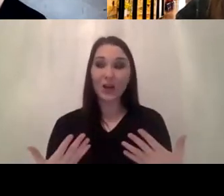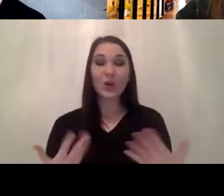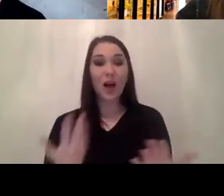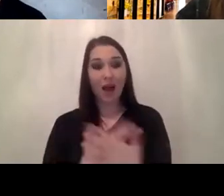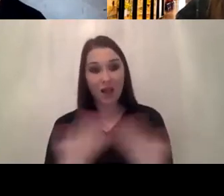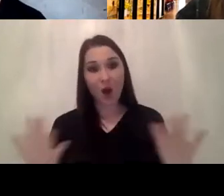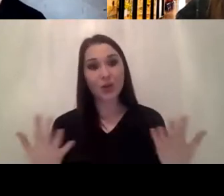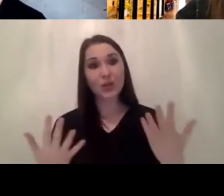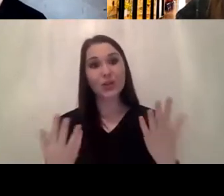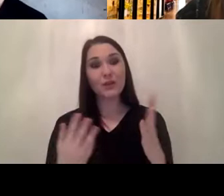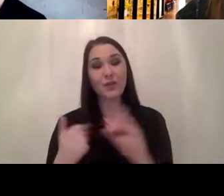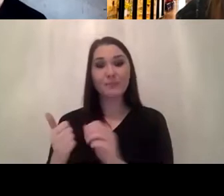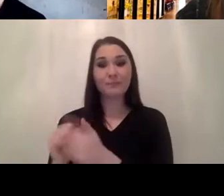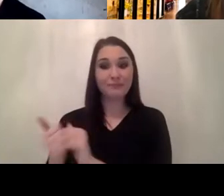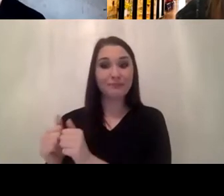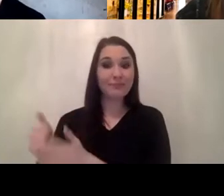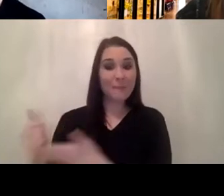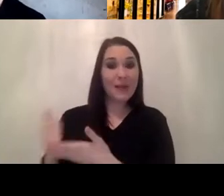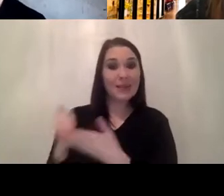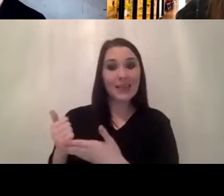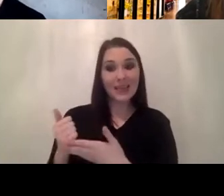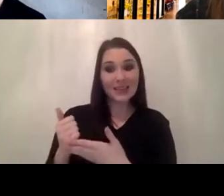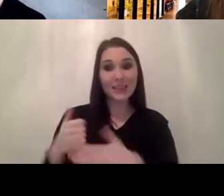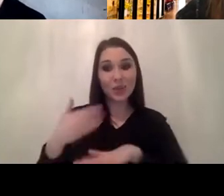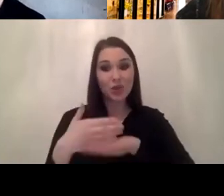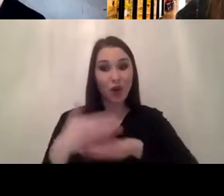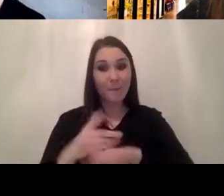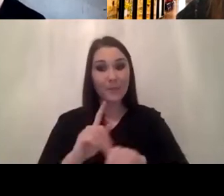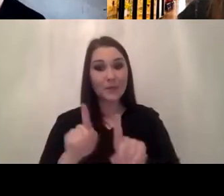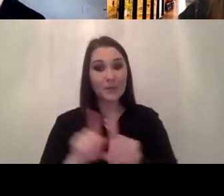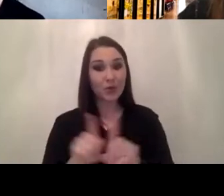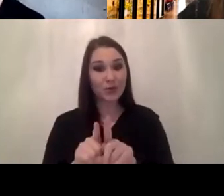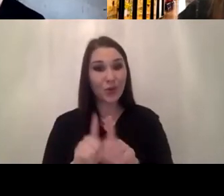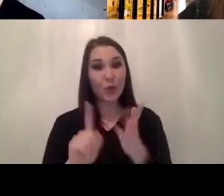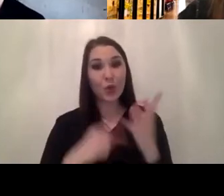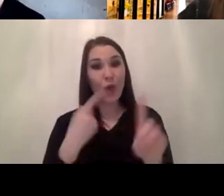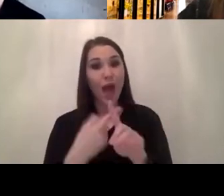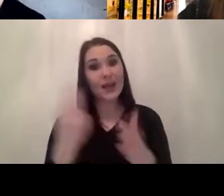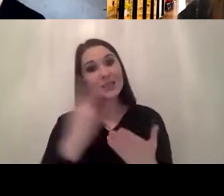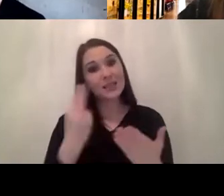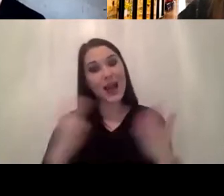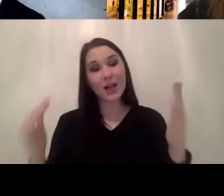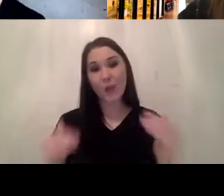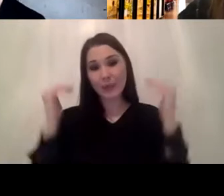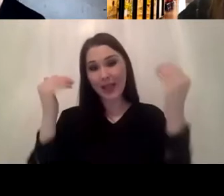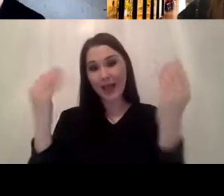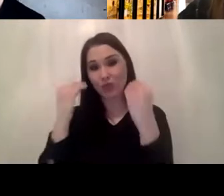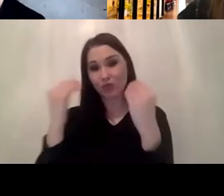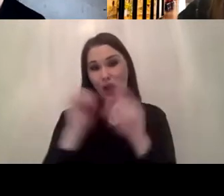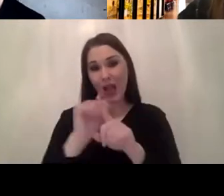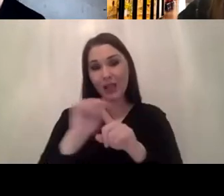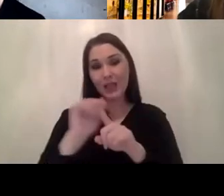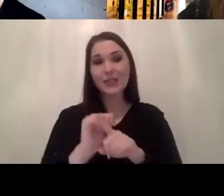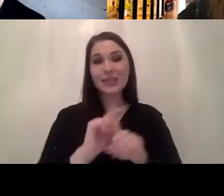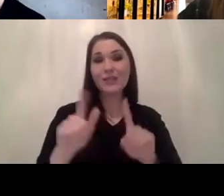mentees have jobs, but maybe they're looking to get into UX design, or they're looking to kind of upskill in a certain area, or even just